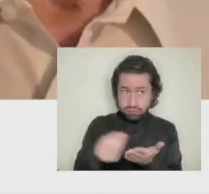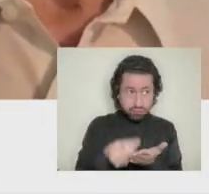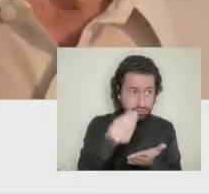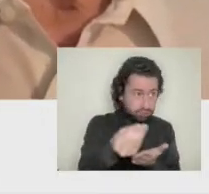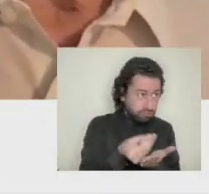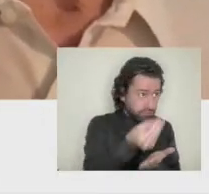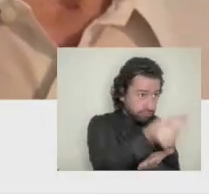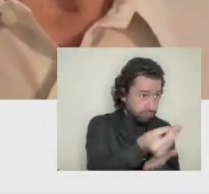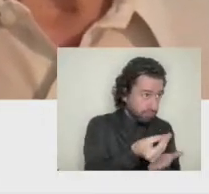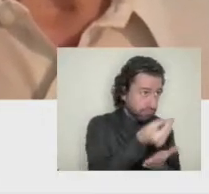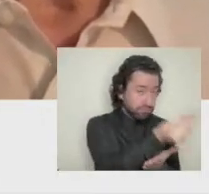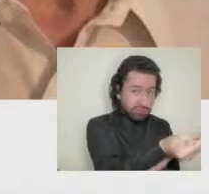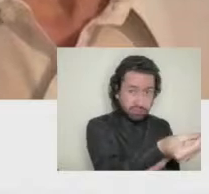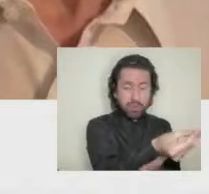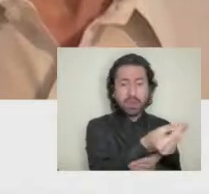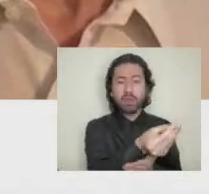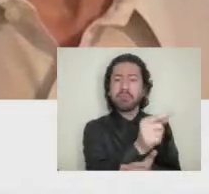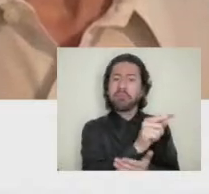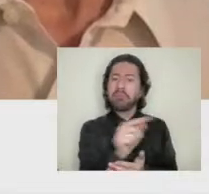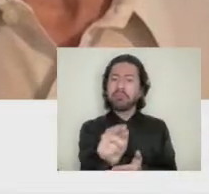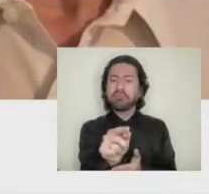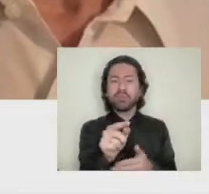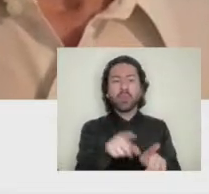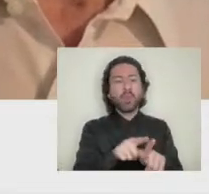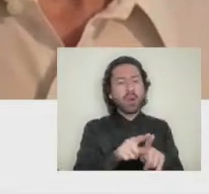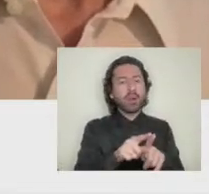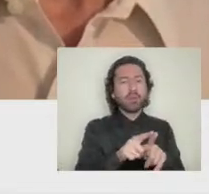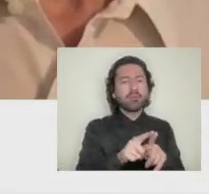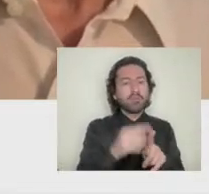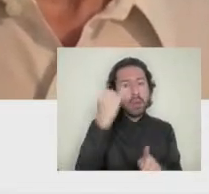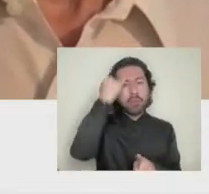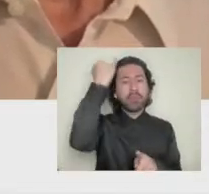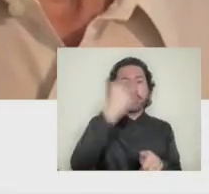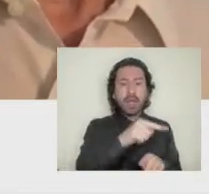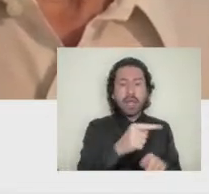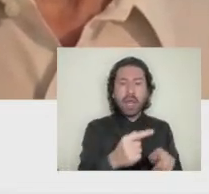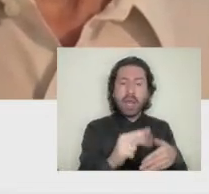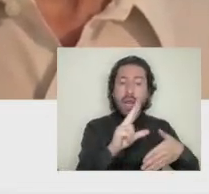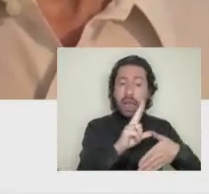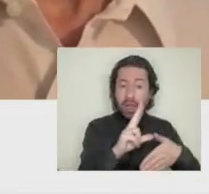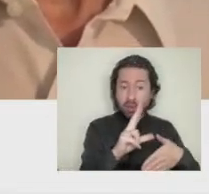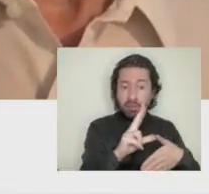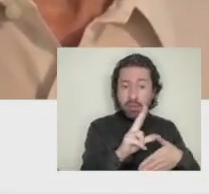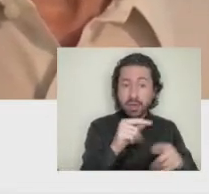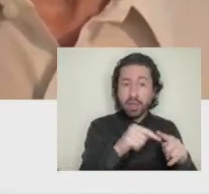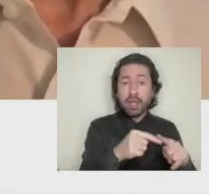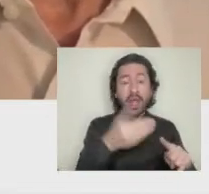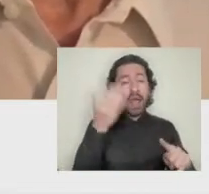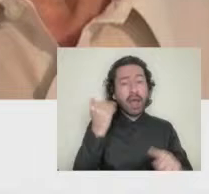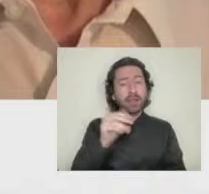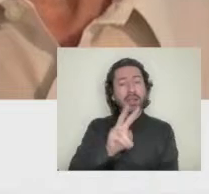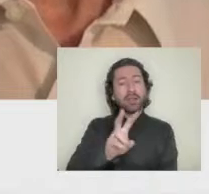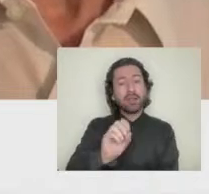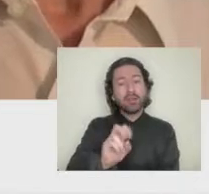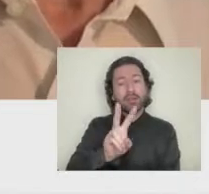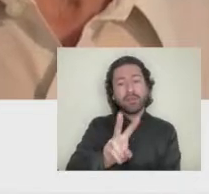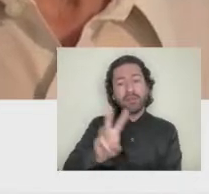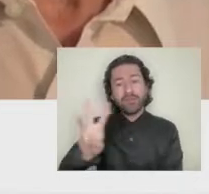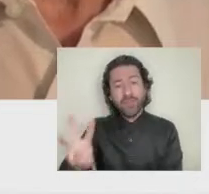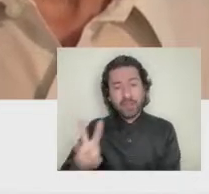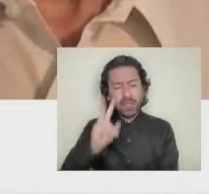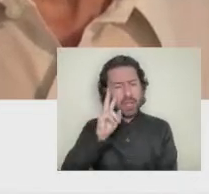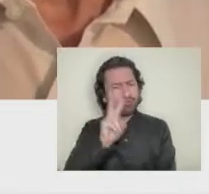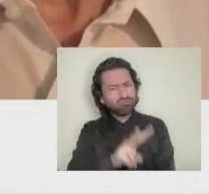recent meta-analysis, 2023, looked at the impact of giving money to poor families